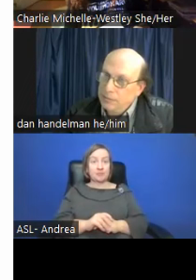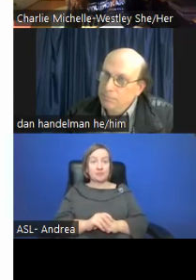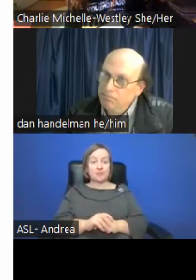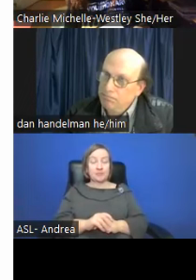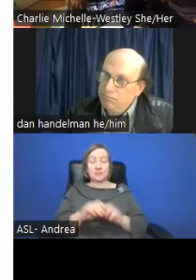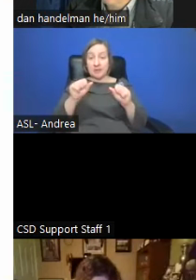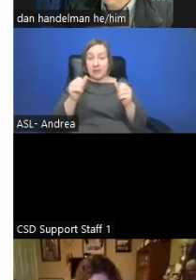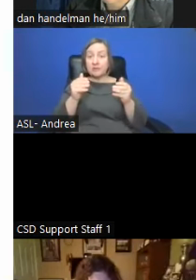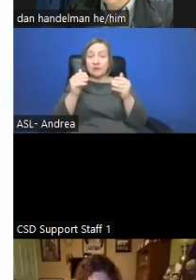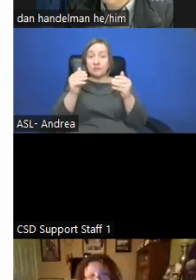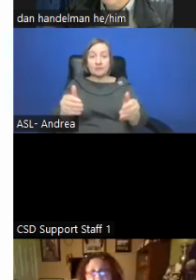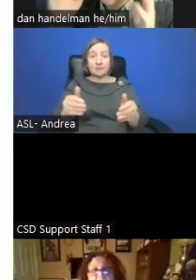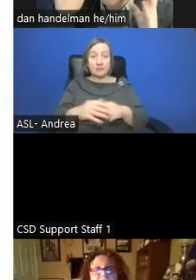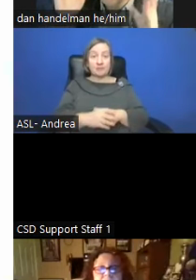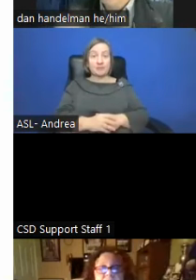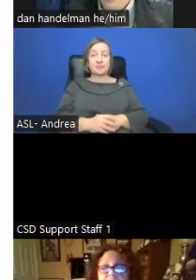Can we move on?